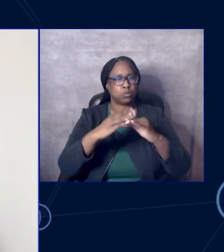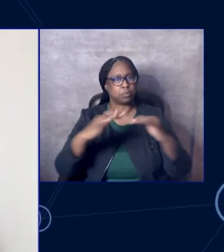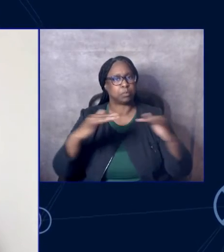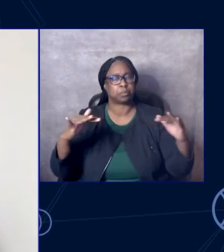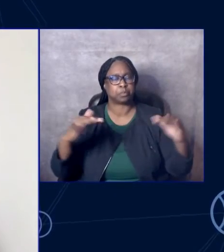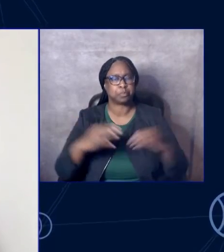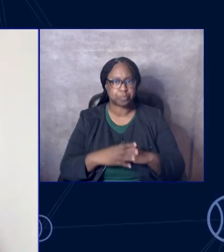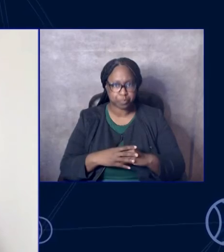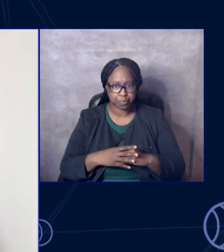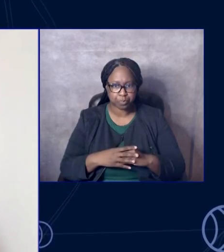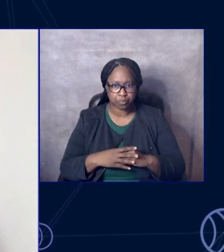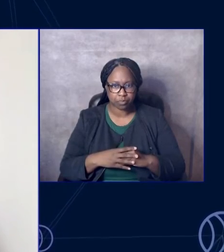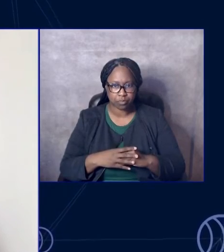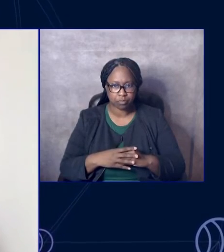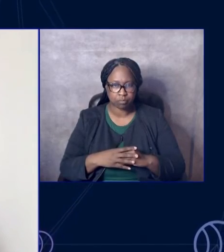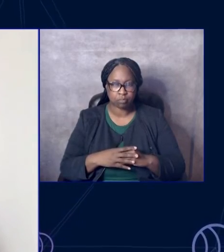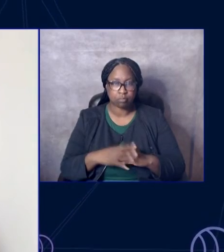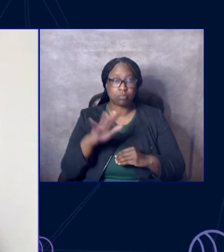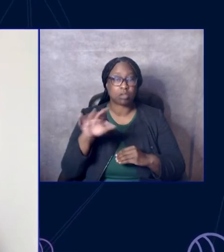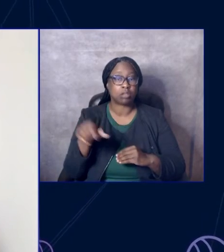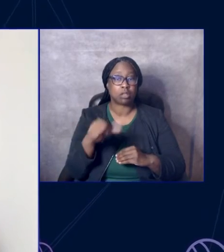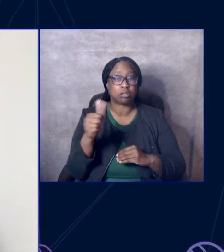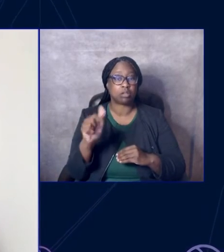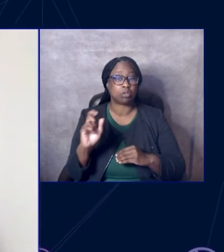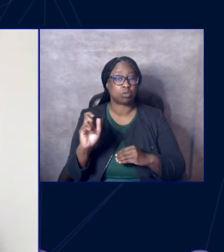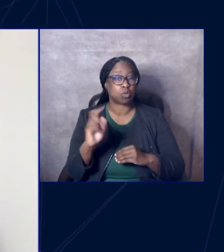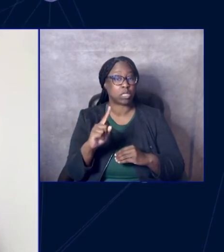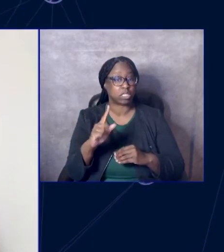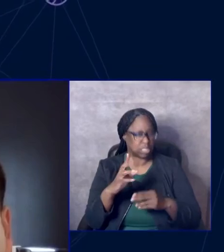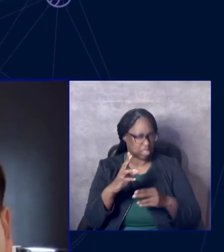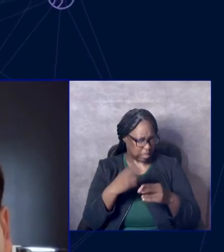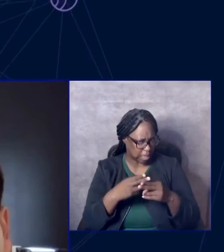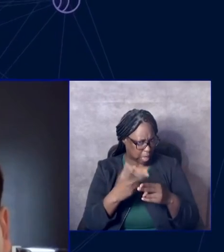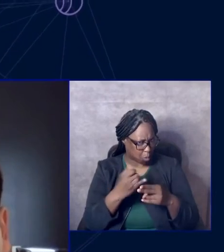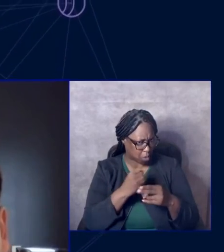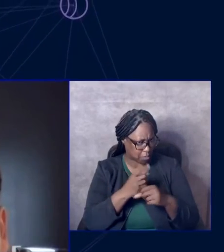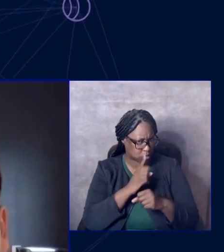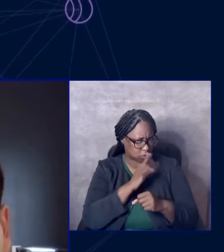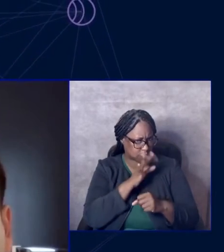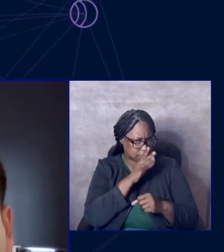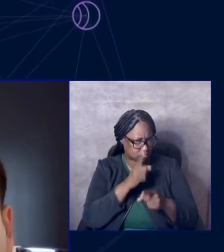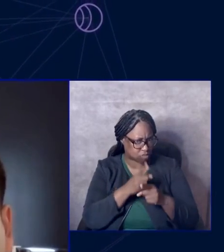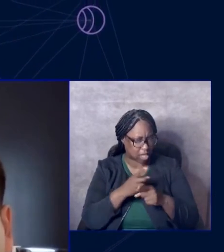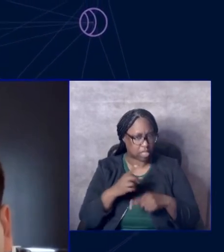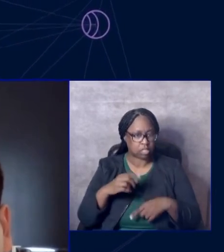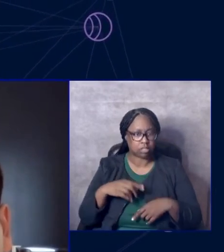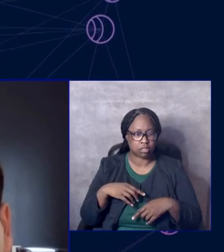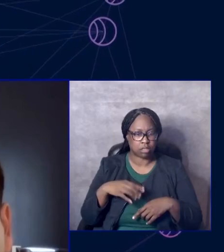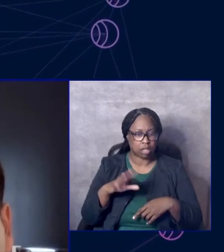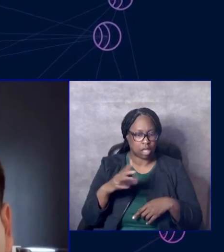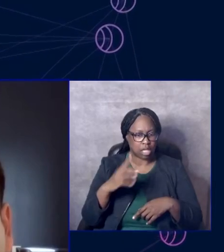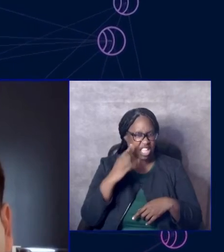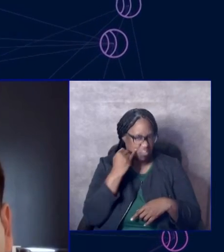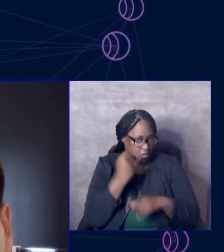Looks like we have another question, and I want to make sure I get this name right, so forgive me, gang. Adalia, if I'm getting that